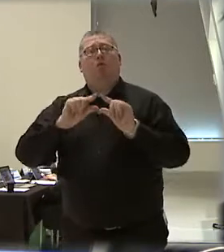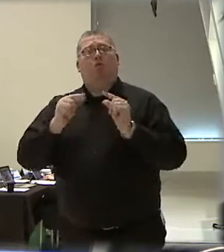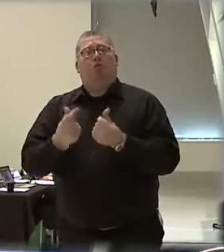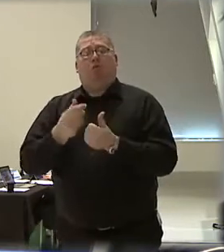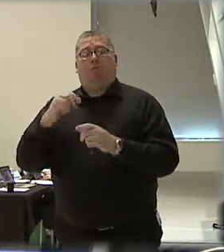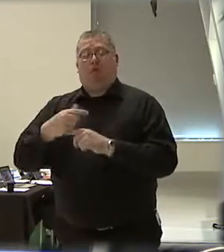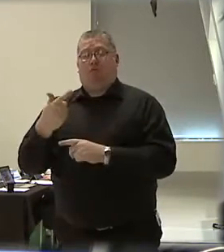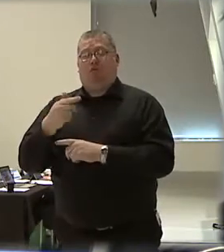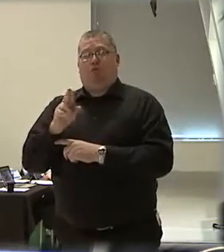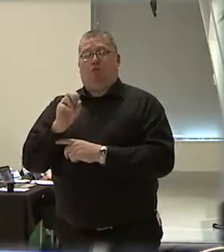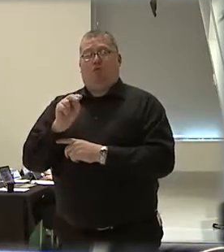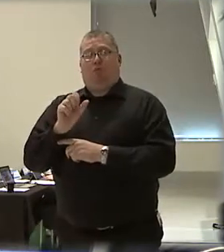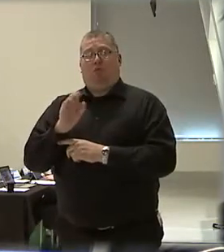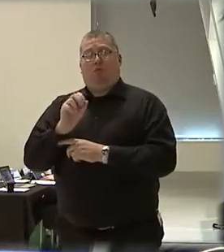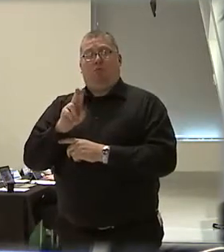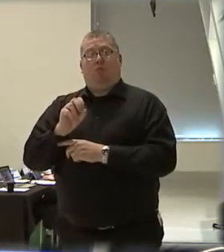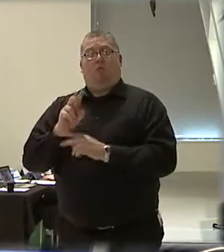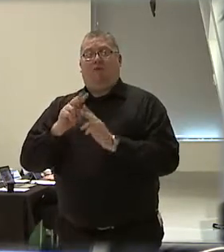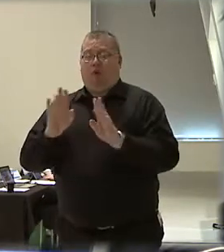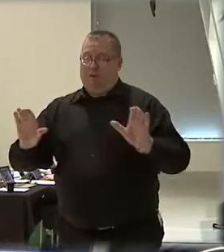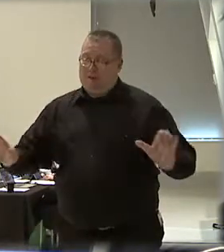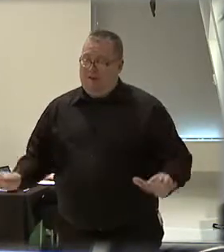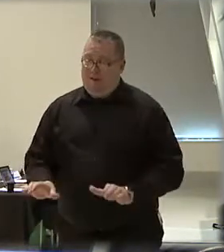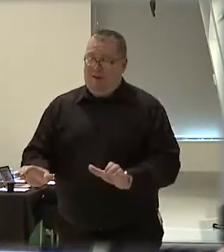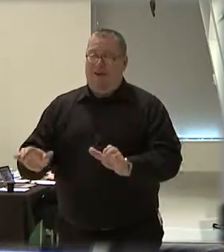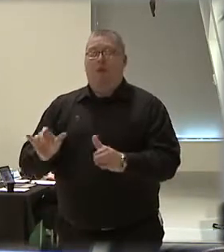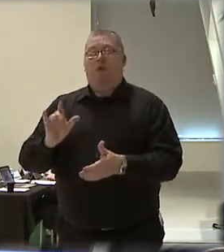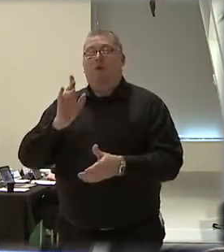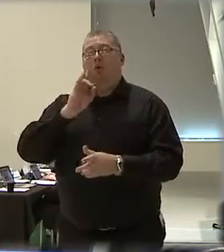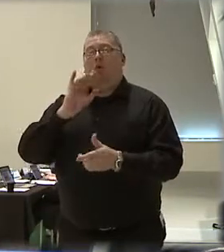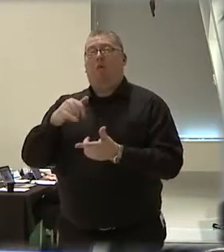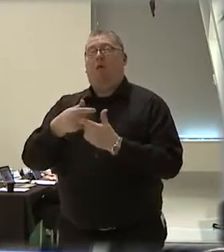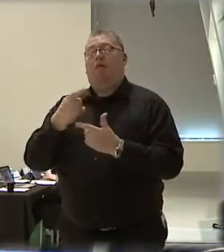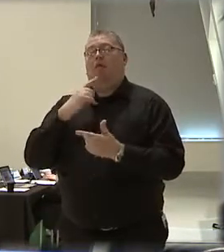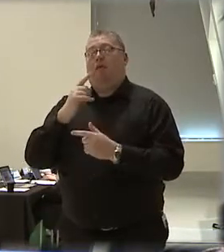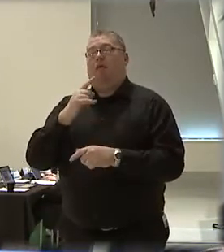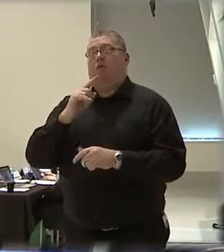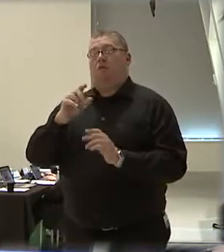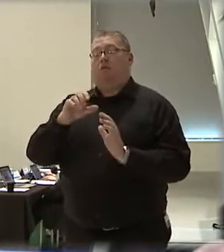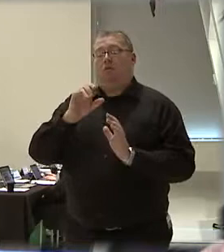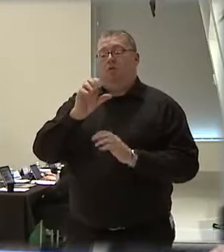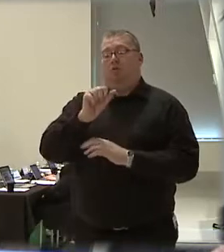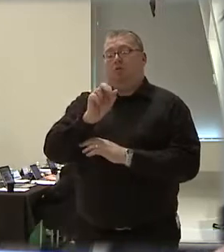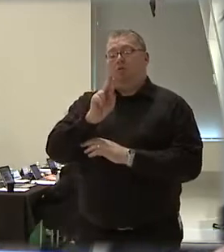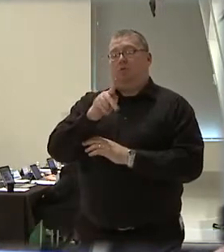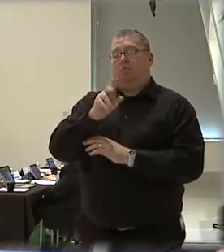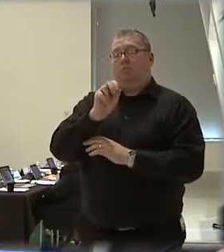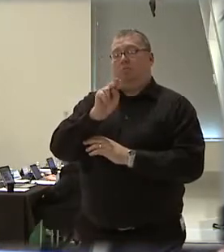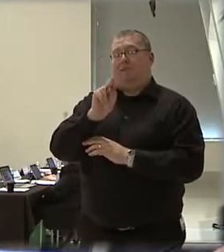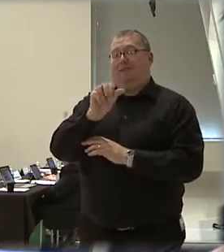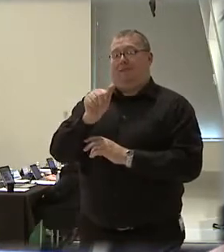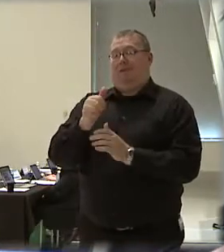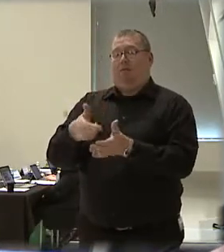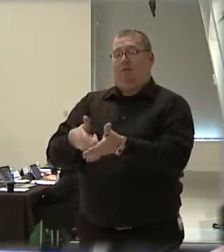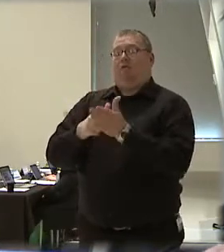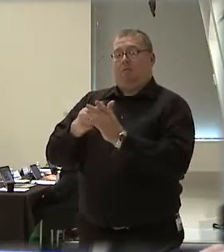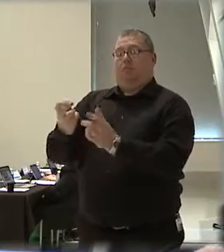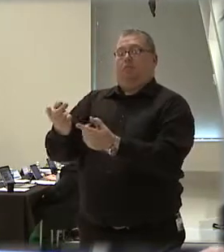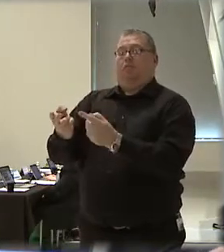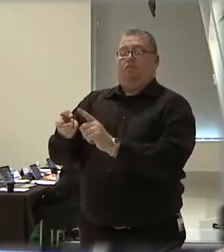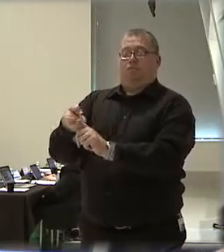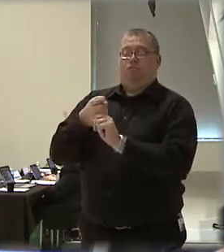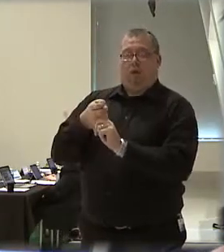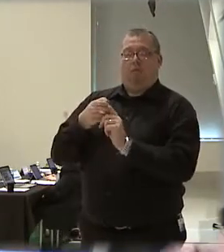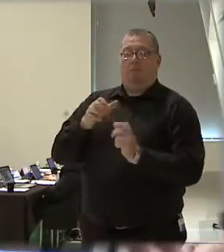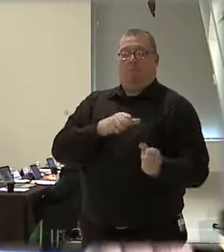Greensboro that's been very active that seeks subpoena power, discipline authority, and the